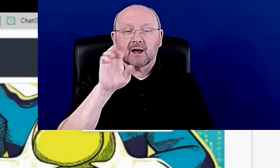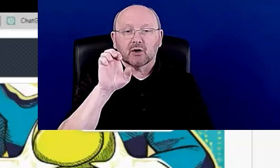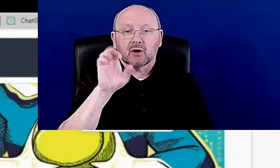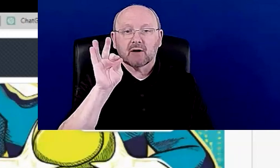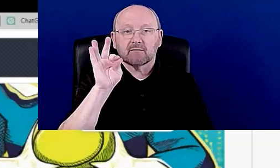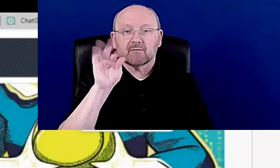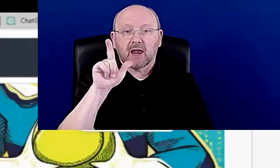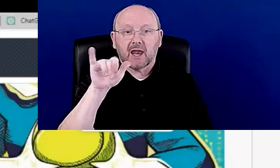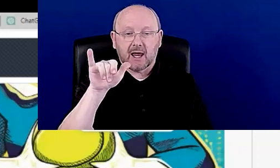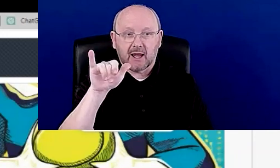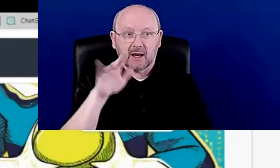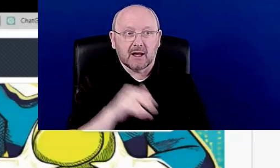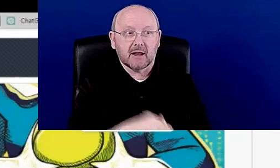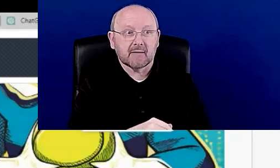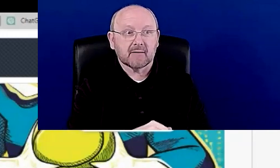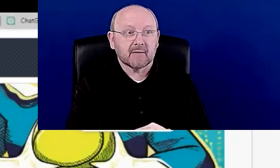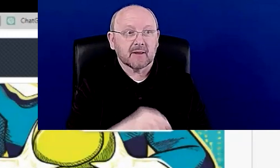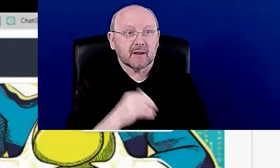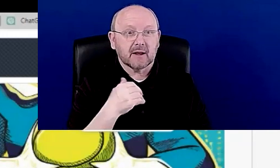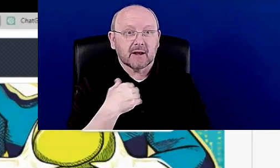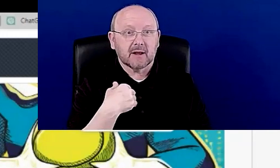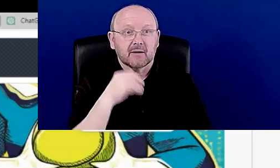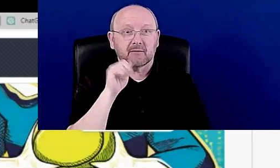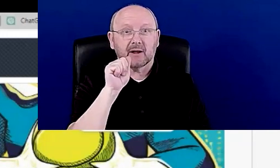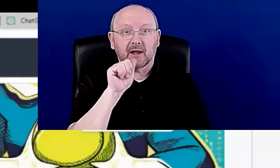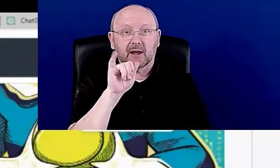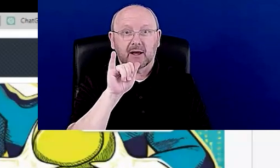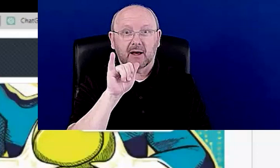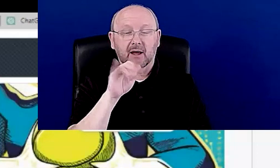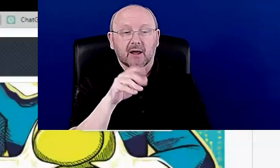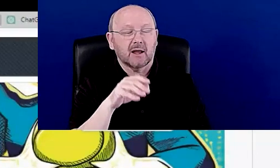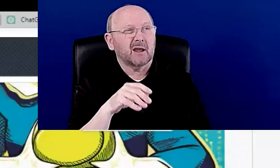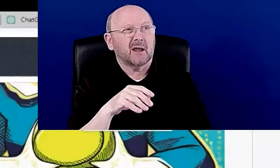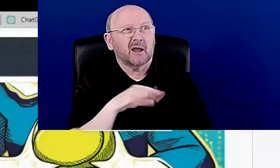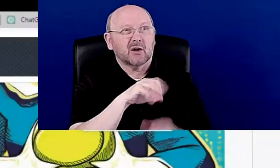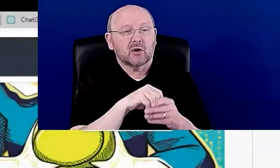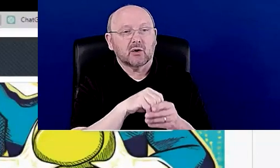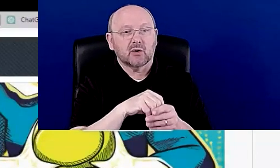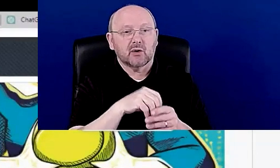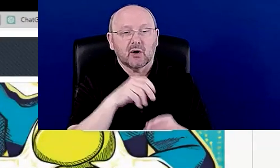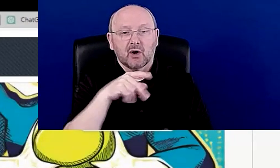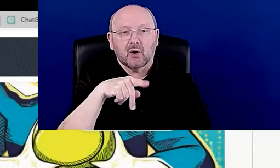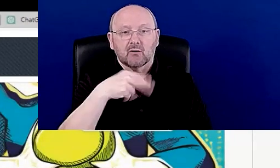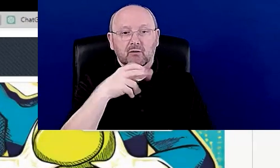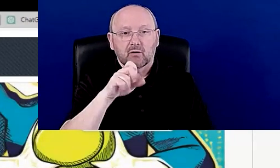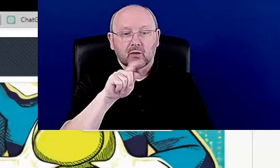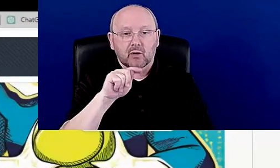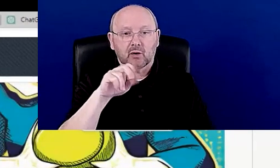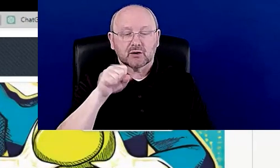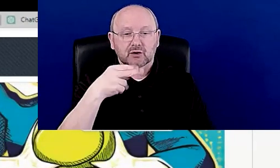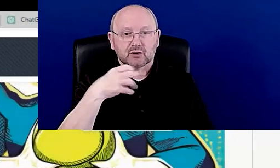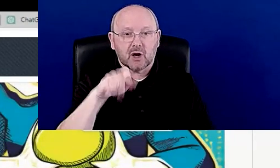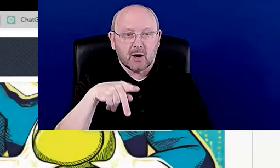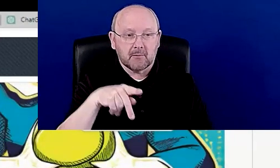AI driven. I mean, they have AI portions built into Photoshop and Illustrator, etc. But Firefly is their like